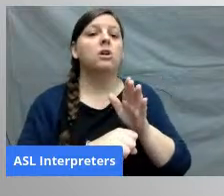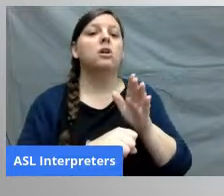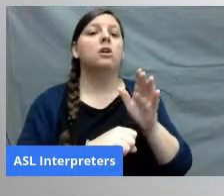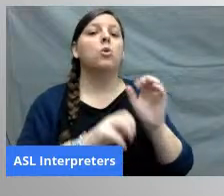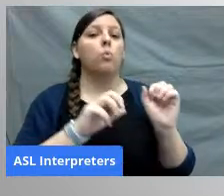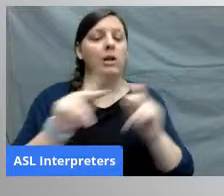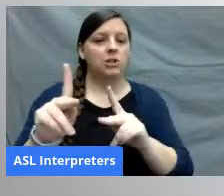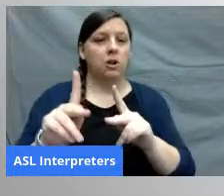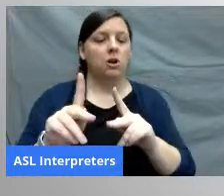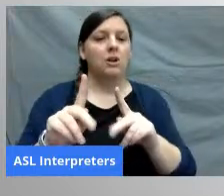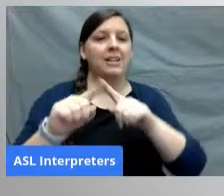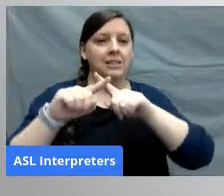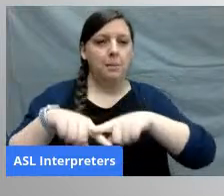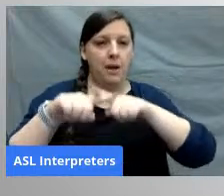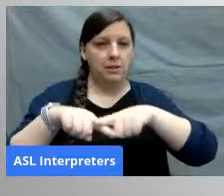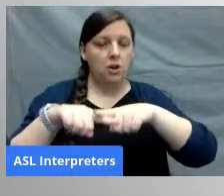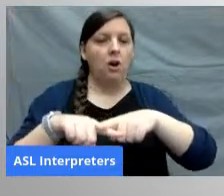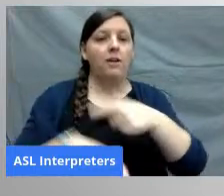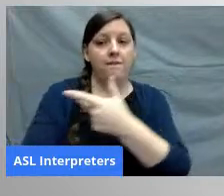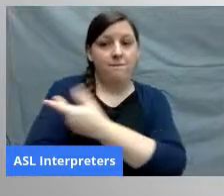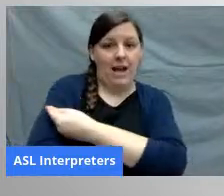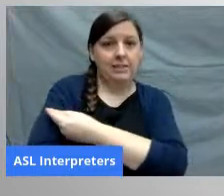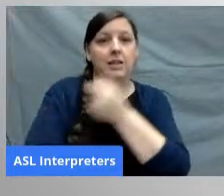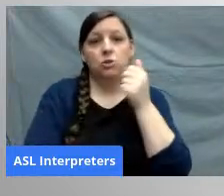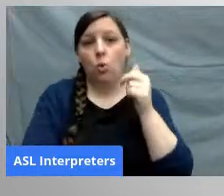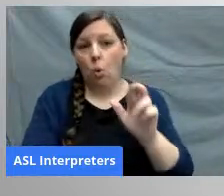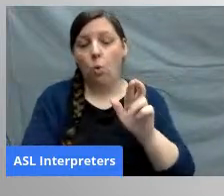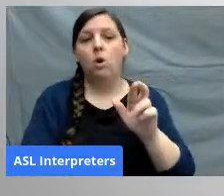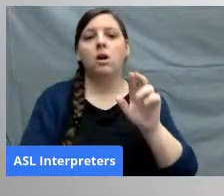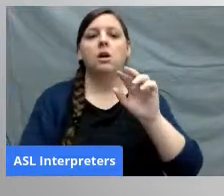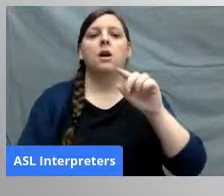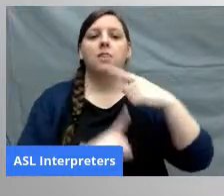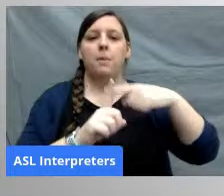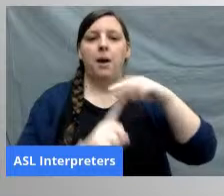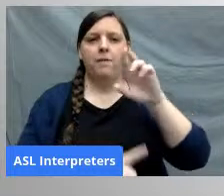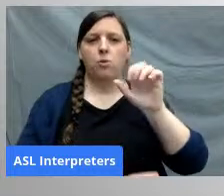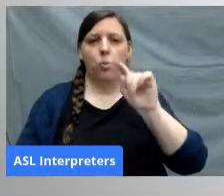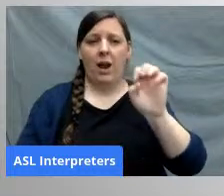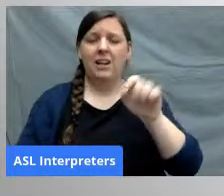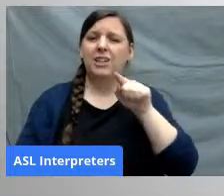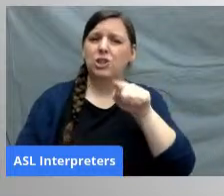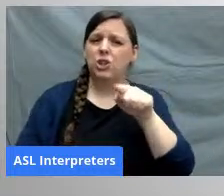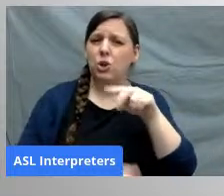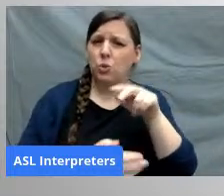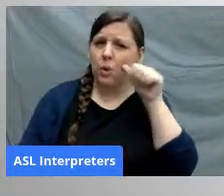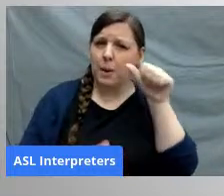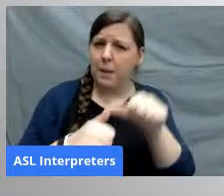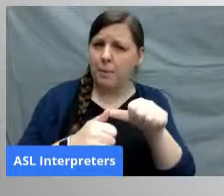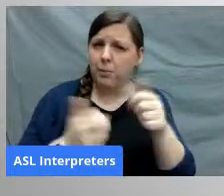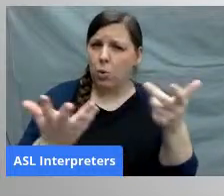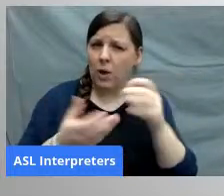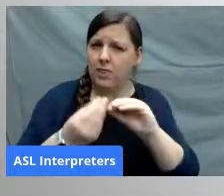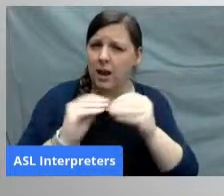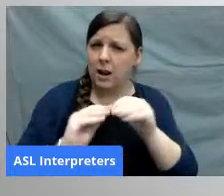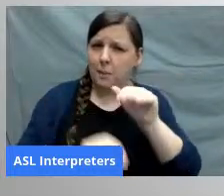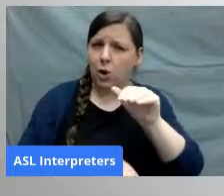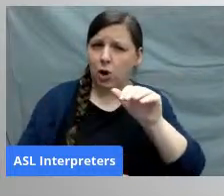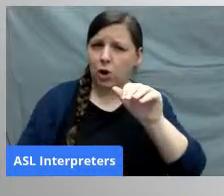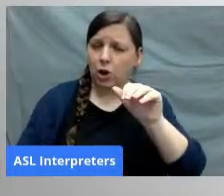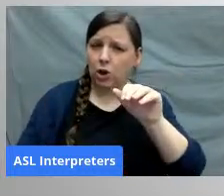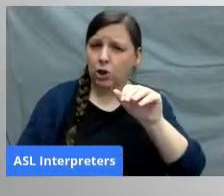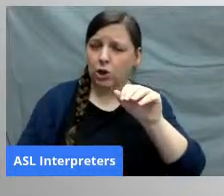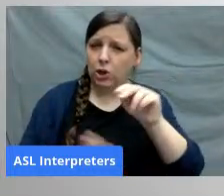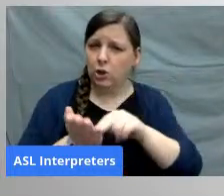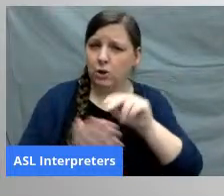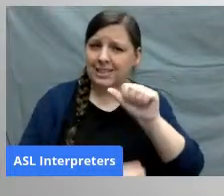or vaccination efforts. Yes. Do you recall where we were, Nurse Amy, when we came back before?